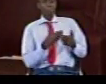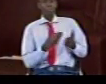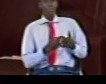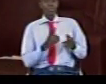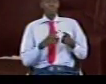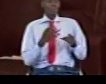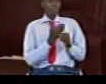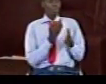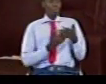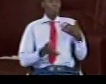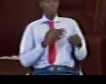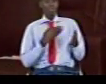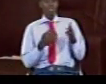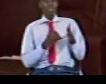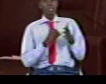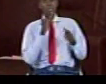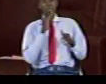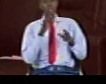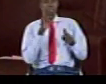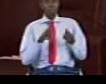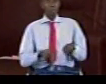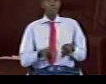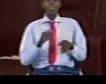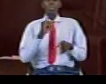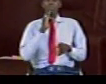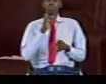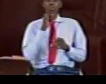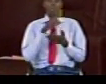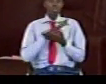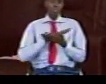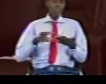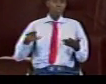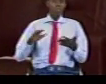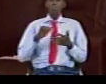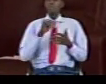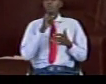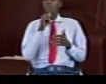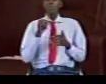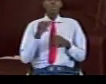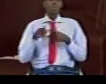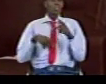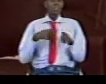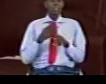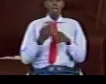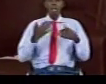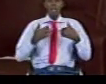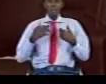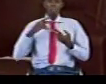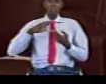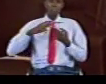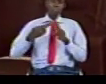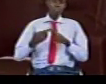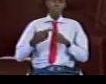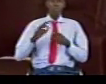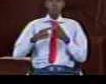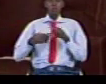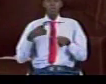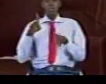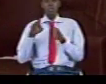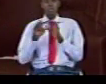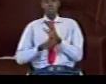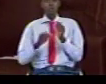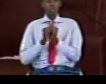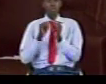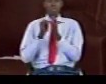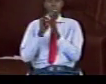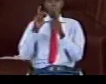from that person. If a person is unrighteous, he doesn't have partnership with that unrighteous person because he's